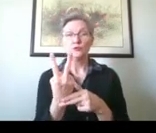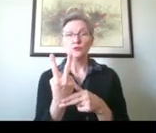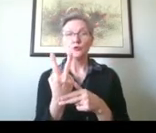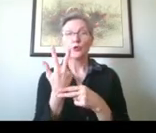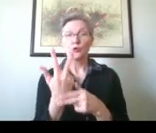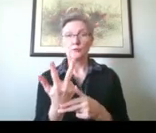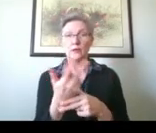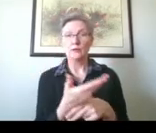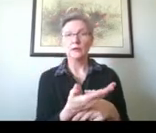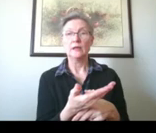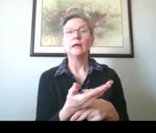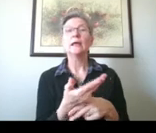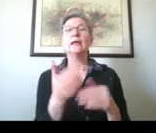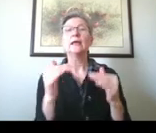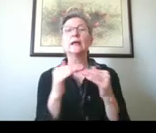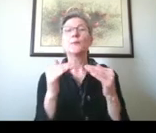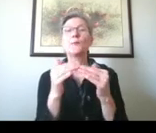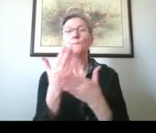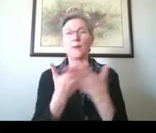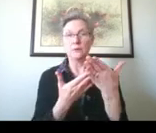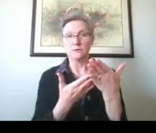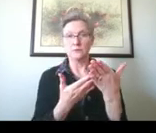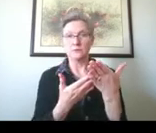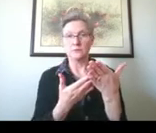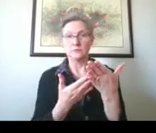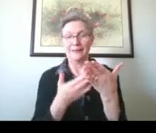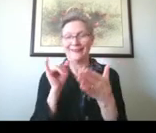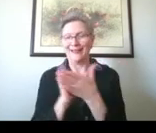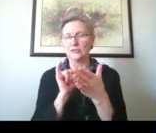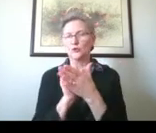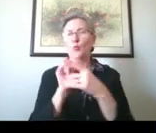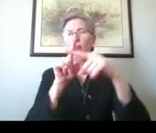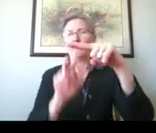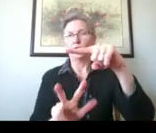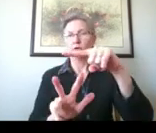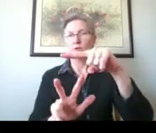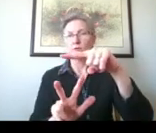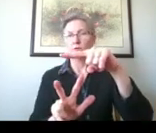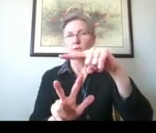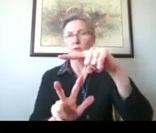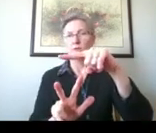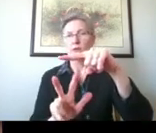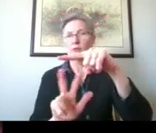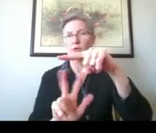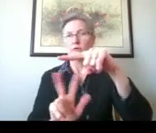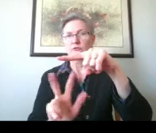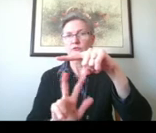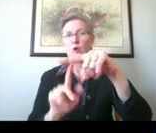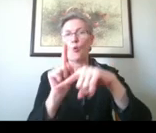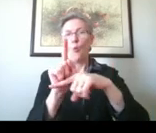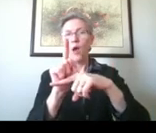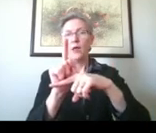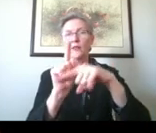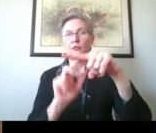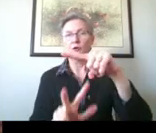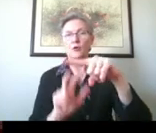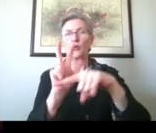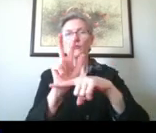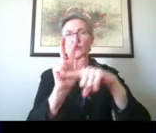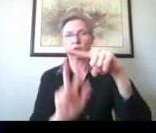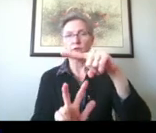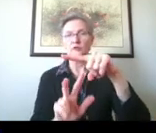2, 3 equal parts. Okay, and that is a third. And a third looks like this. It's 1/3